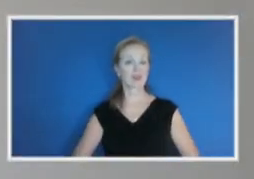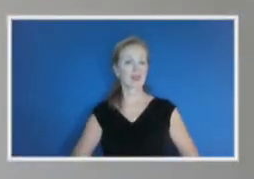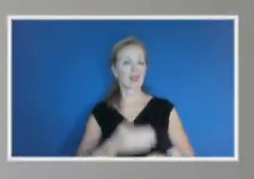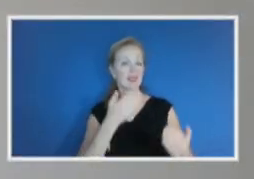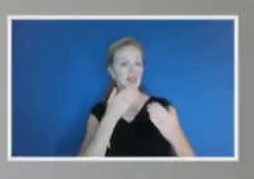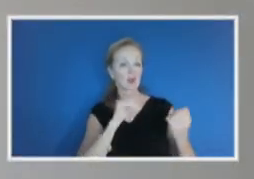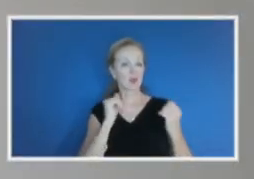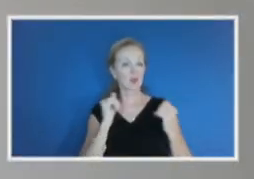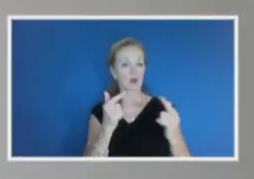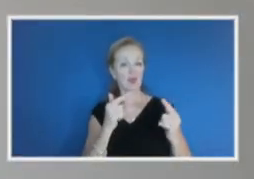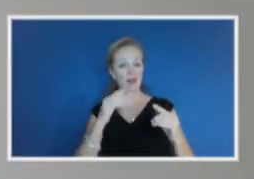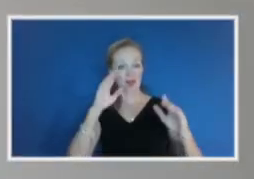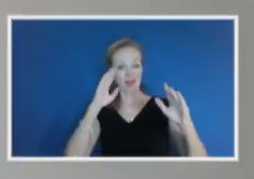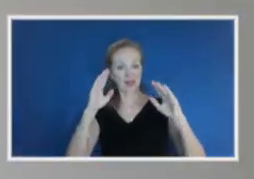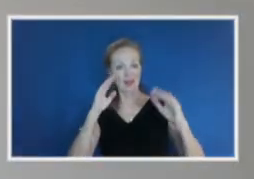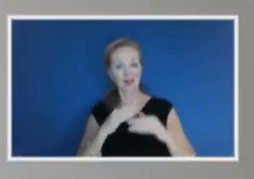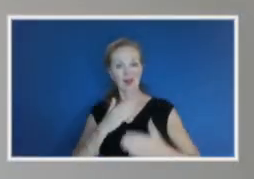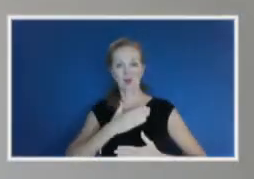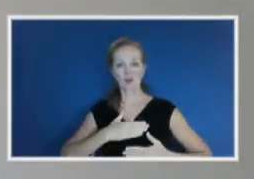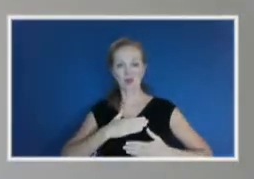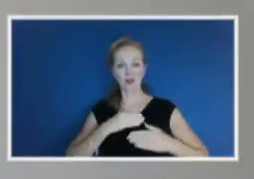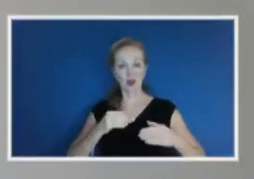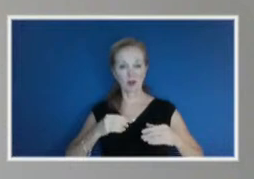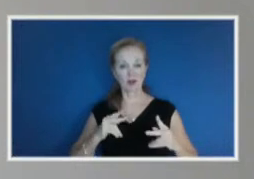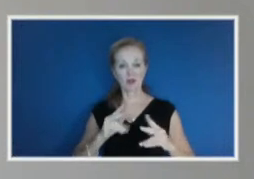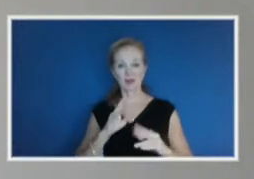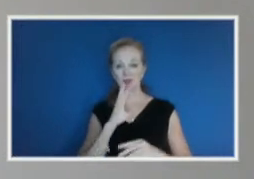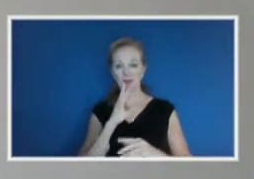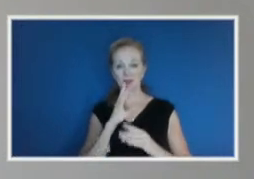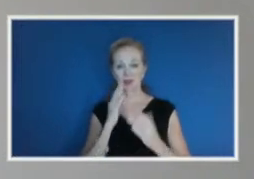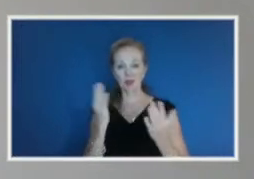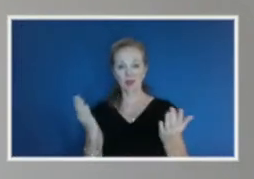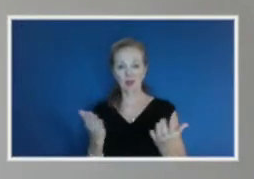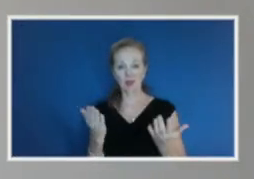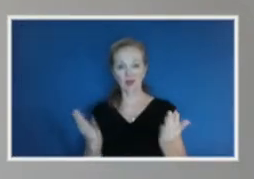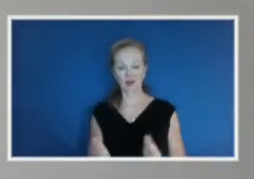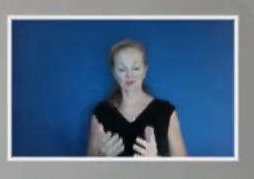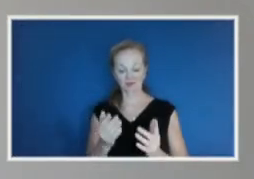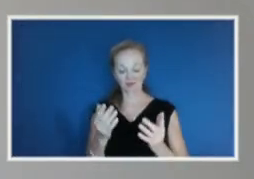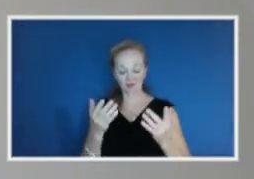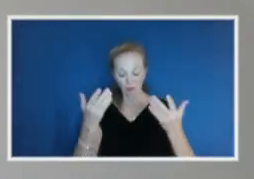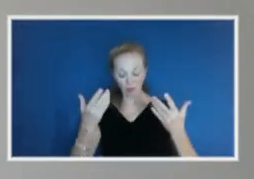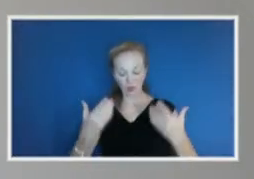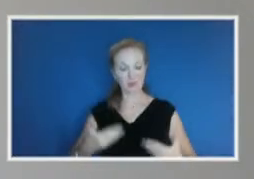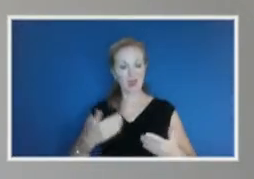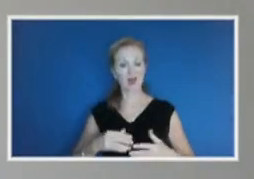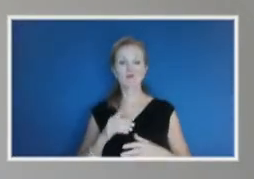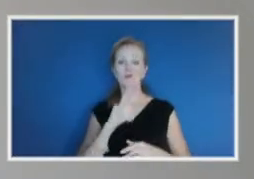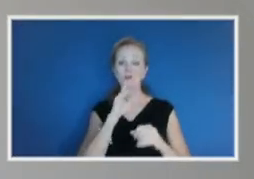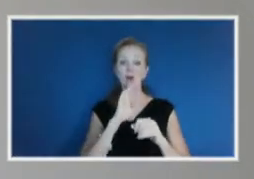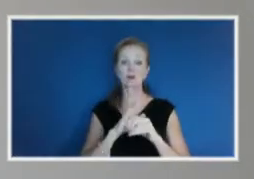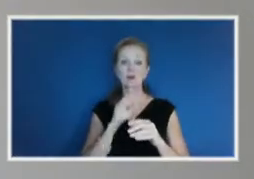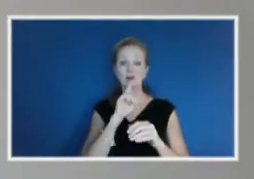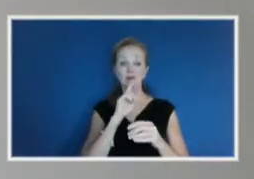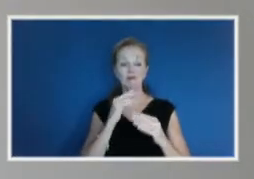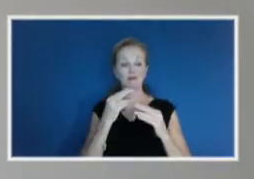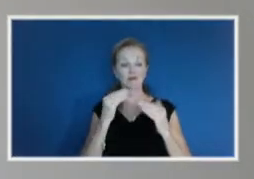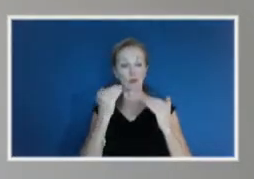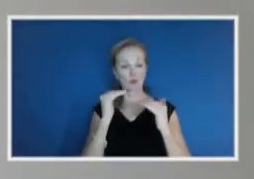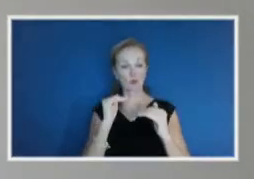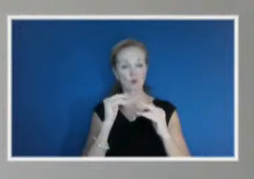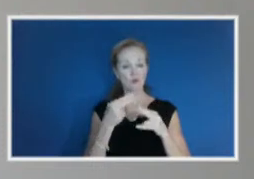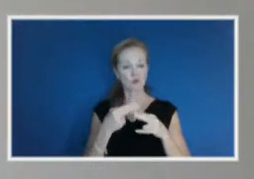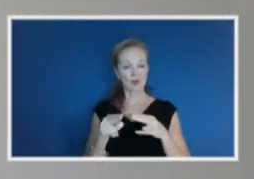to you. And I appreciate the opportunity to speak to you here in person. I promise to be brief. My understanding is that you all